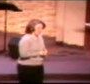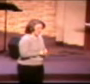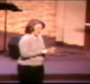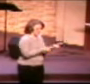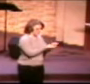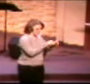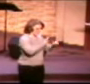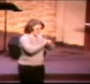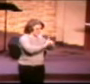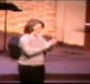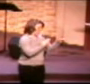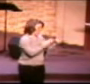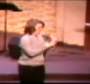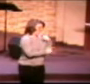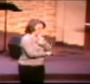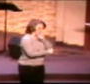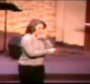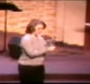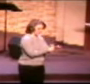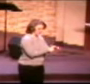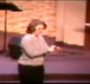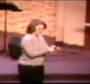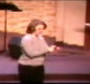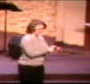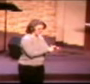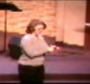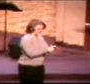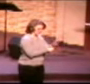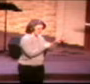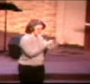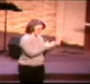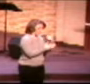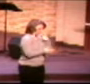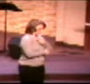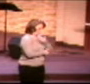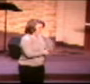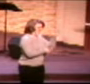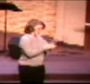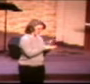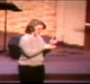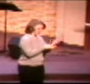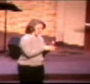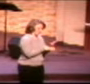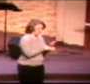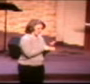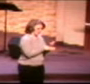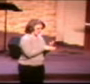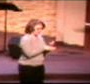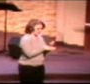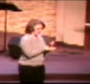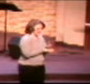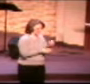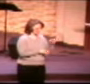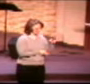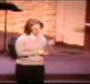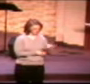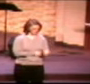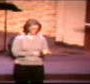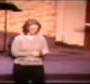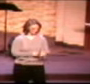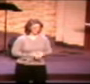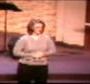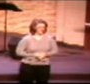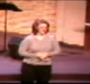have promised, and all that we shall share. And Carrie,